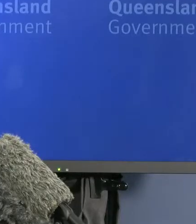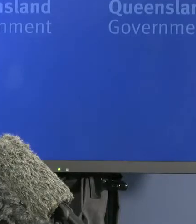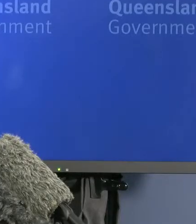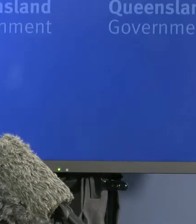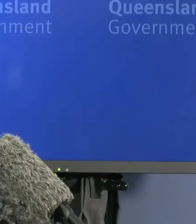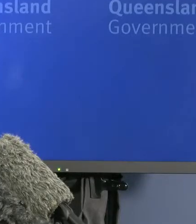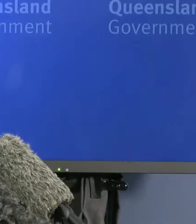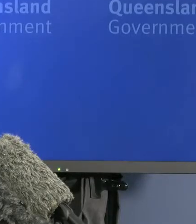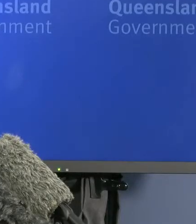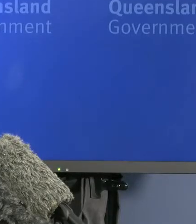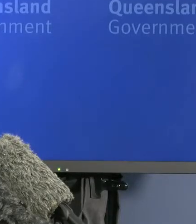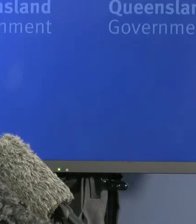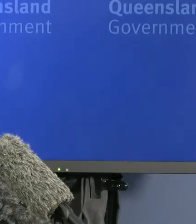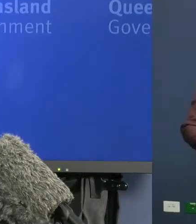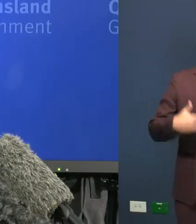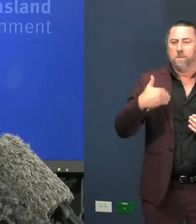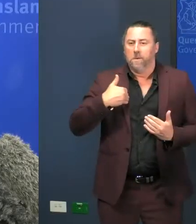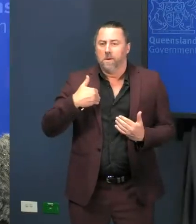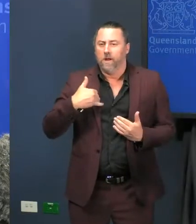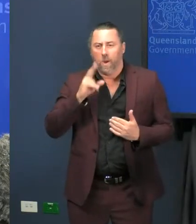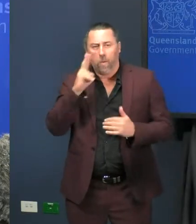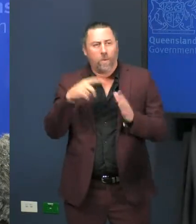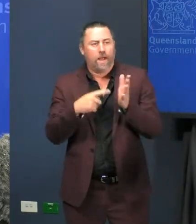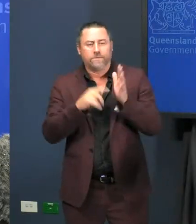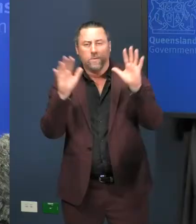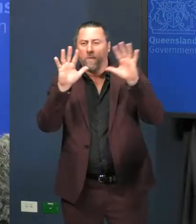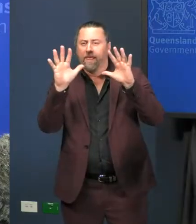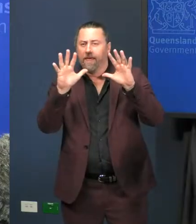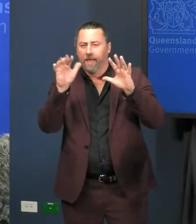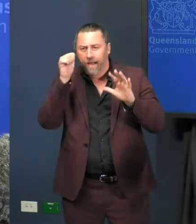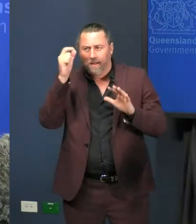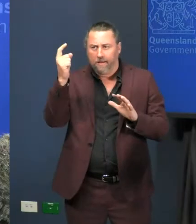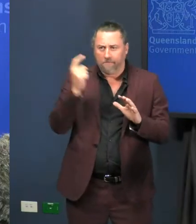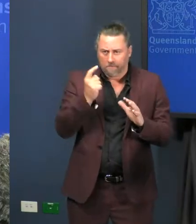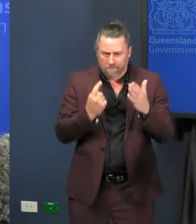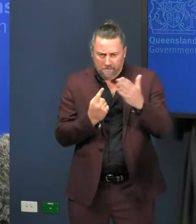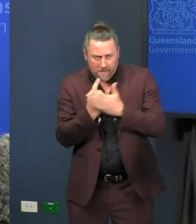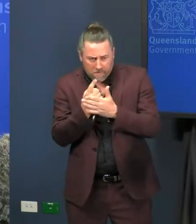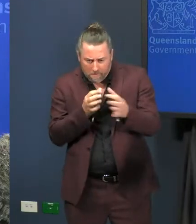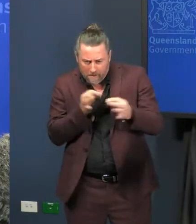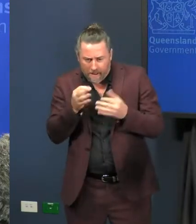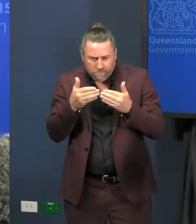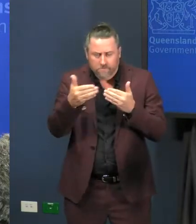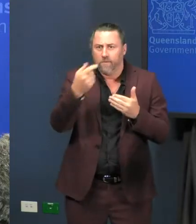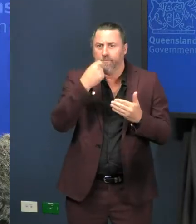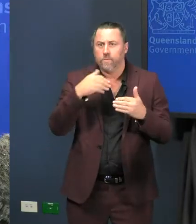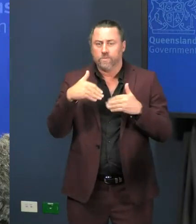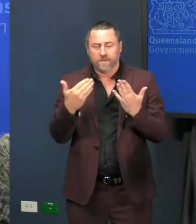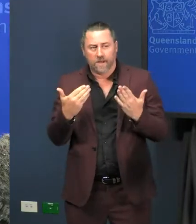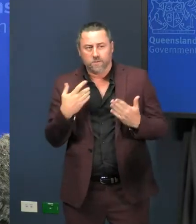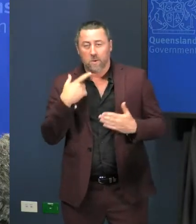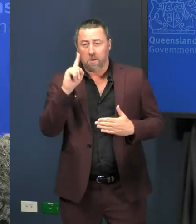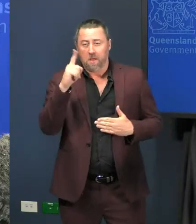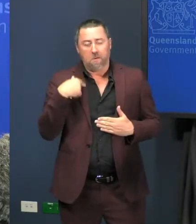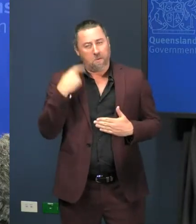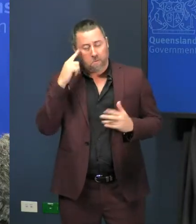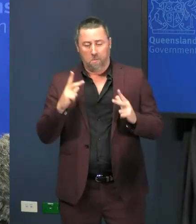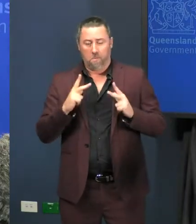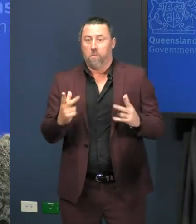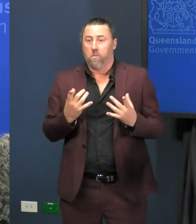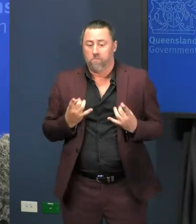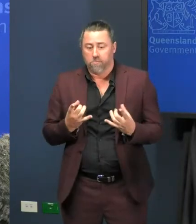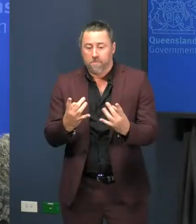Well, everyone, this morning the modelling has firmed to a level that we have now entered a precautionary and preparation